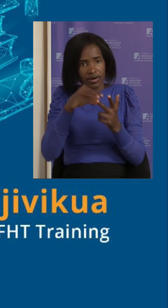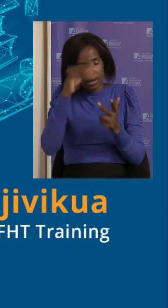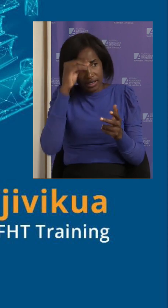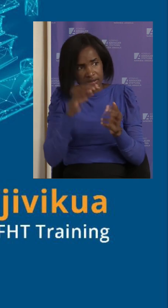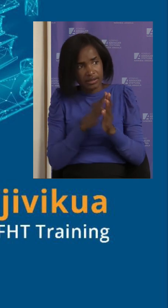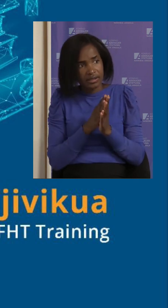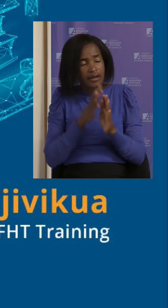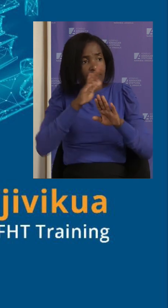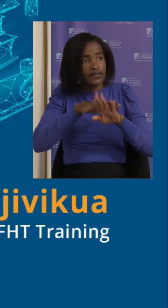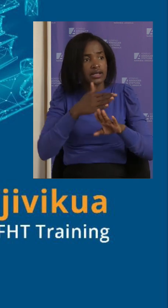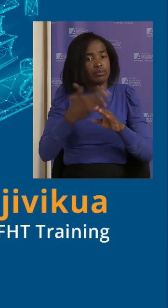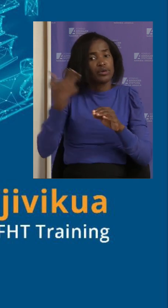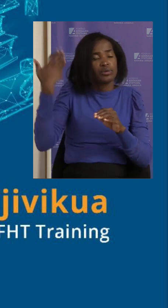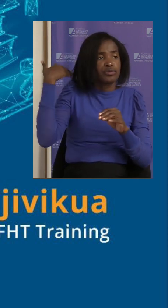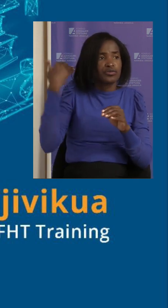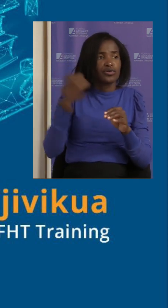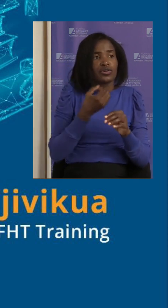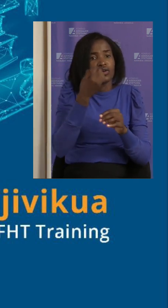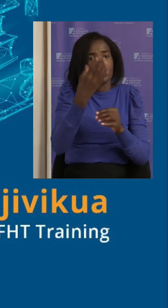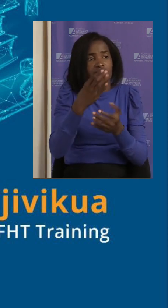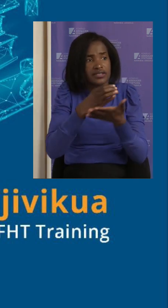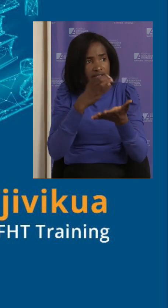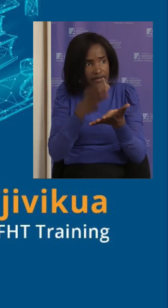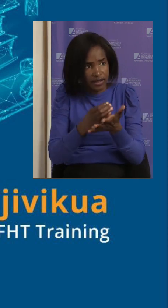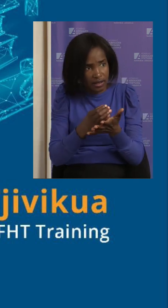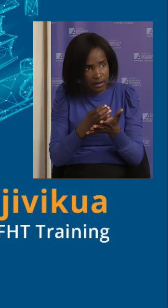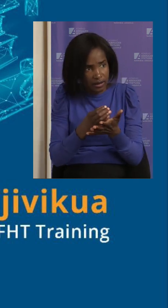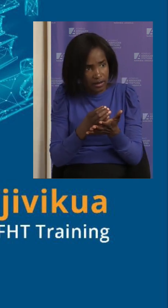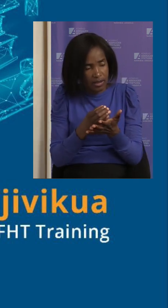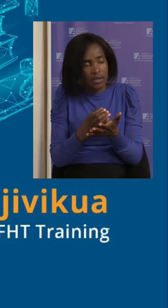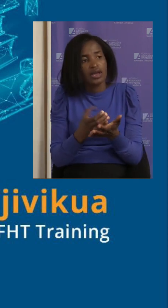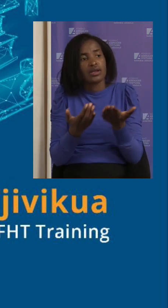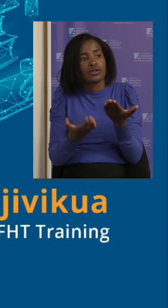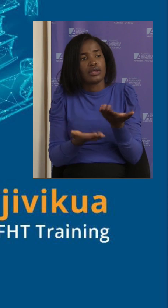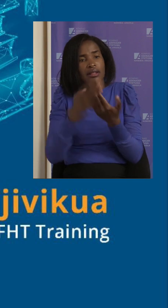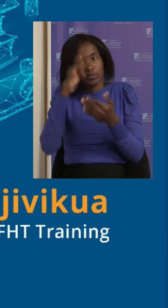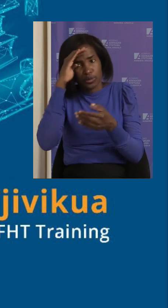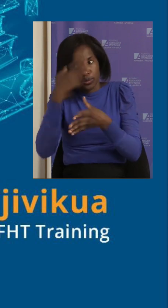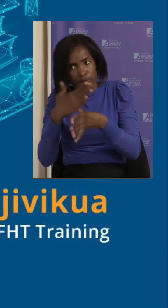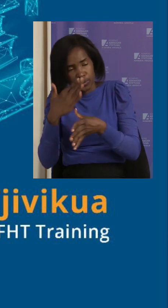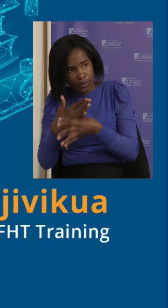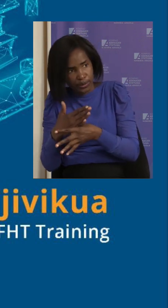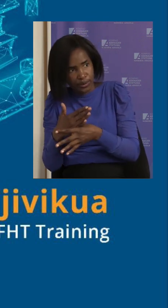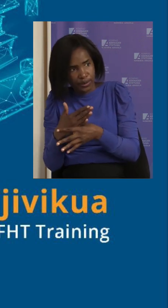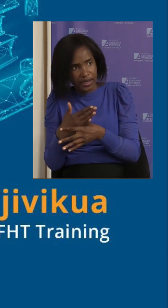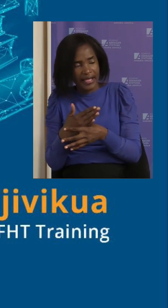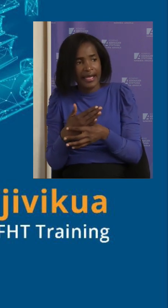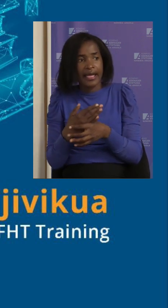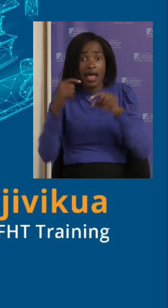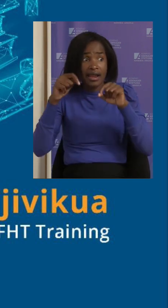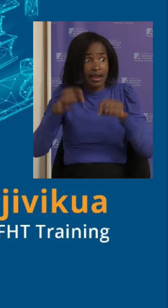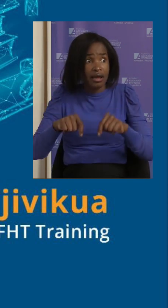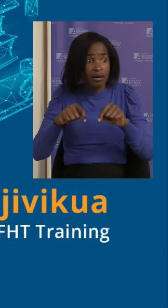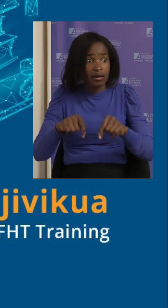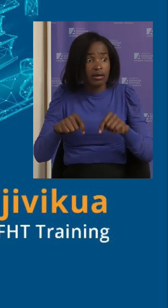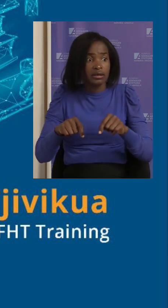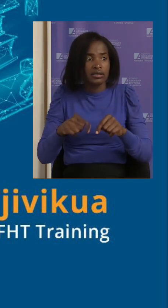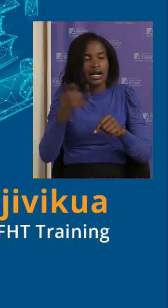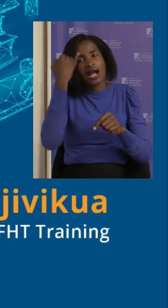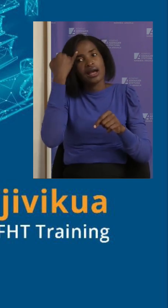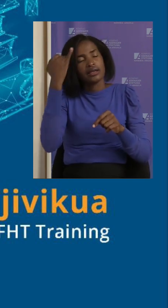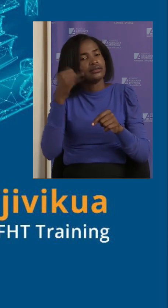the idea was to issue a school leaving certificate, which will enable them to find jobs in the employment market. Right now, this idea